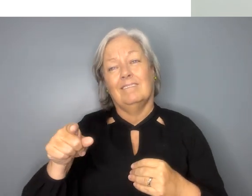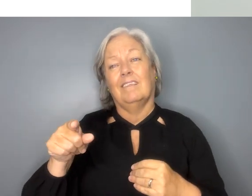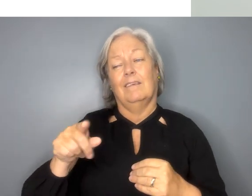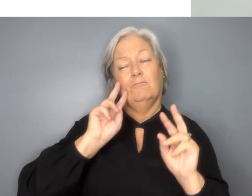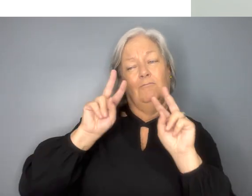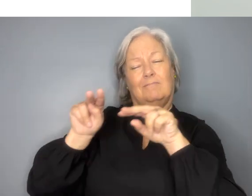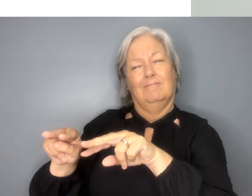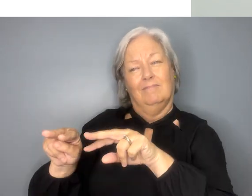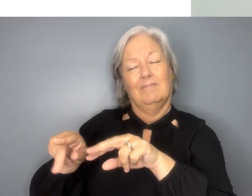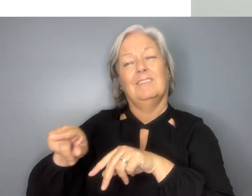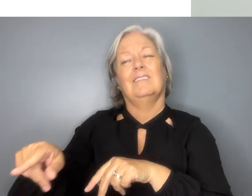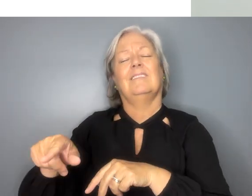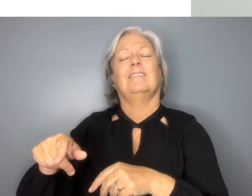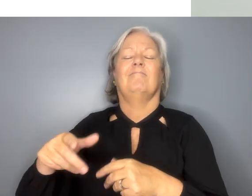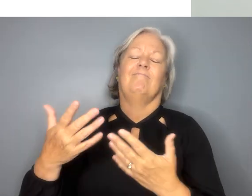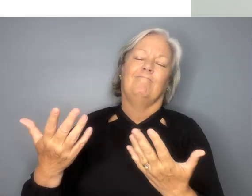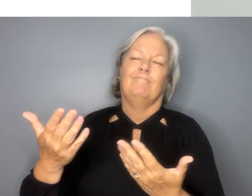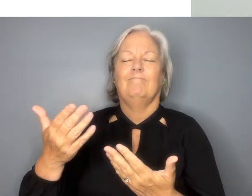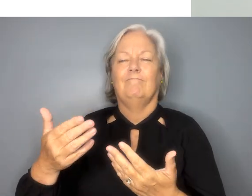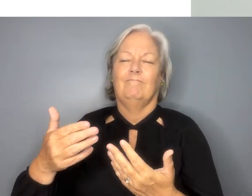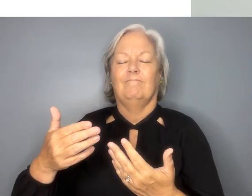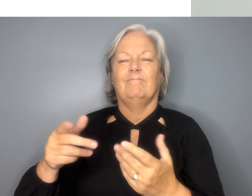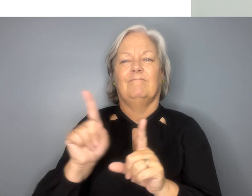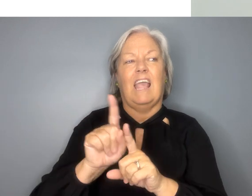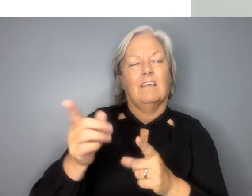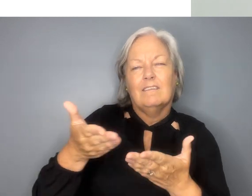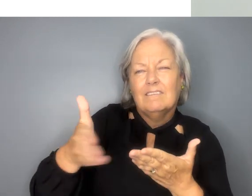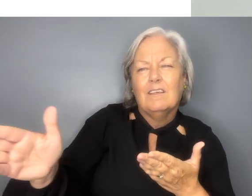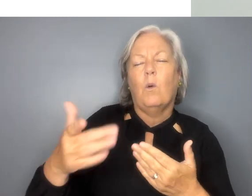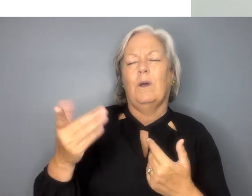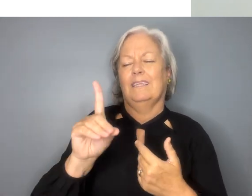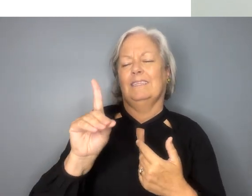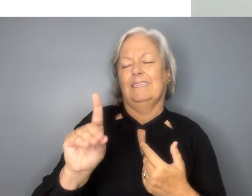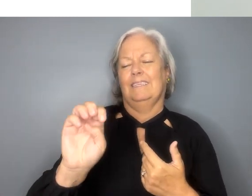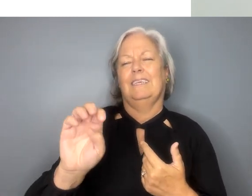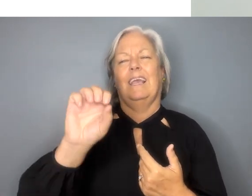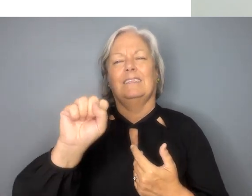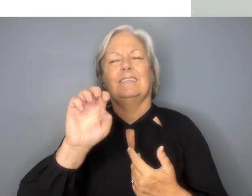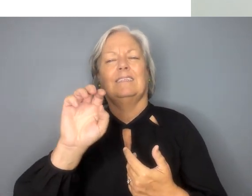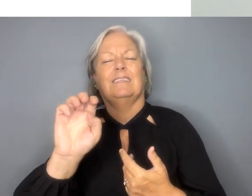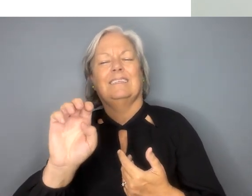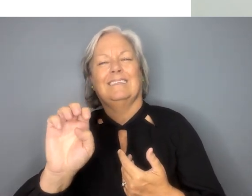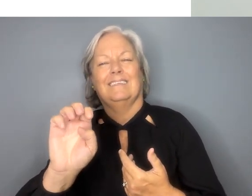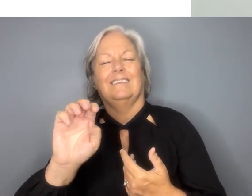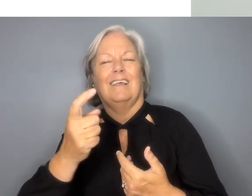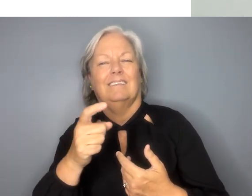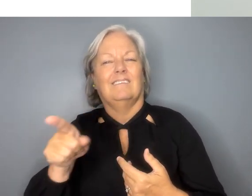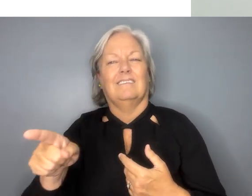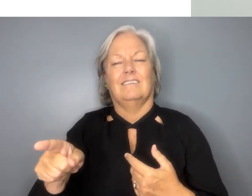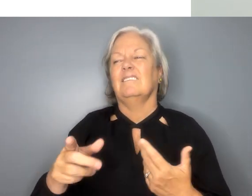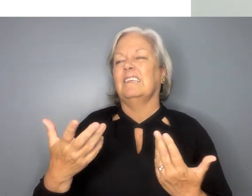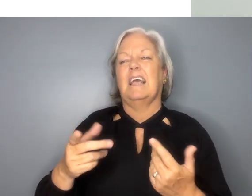on LGBTQIA+ people with disability, including anglicisation and desexing, the varied